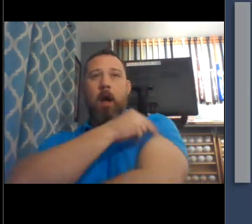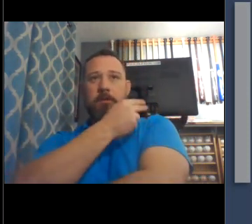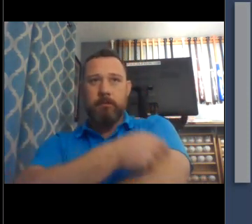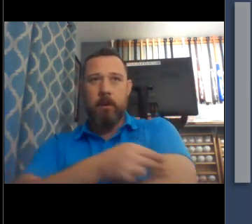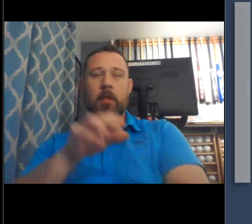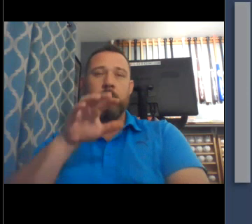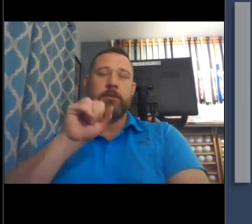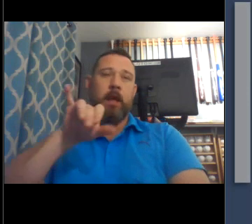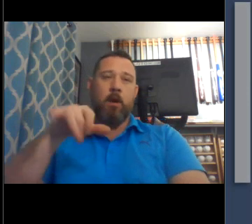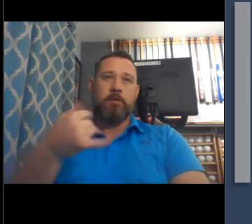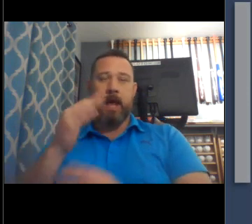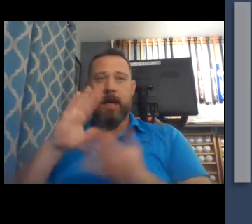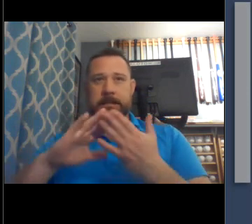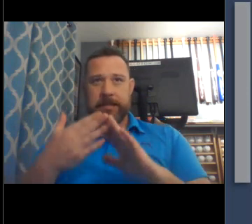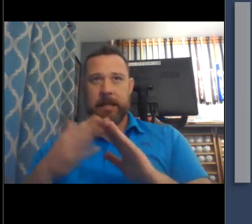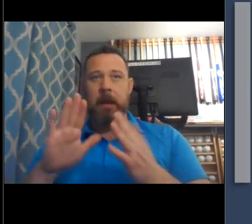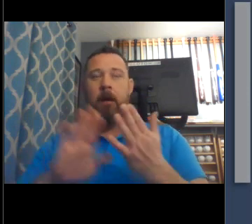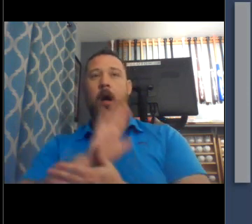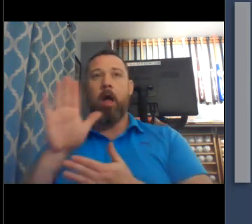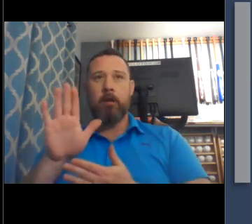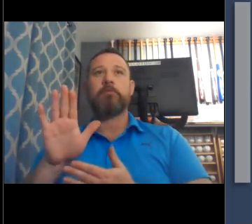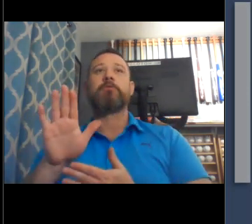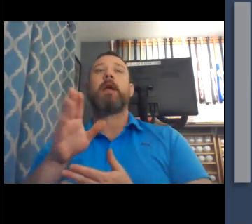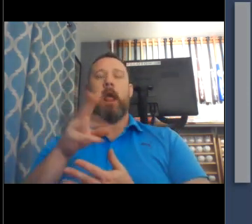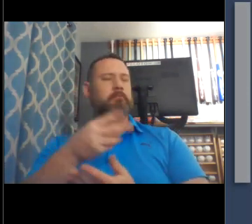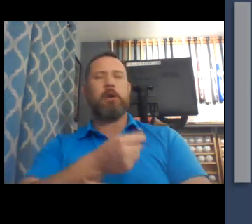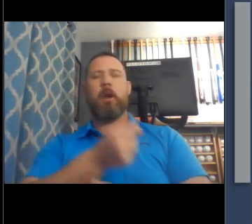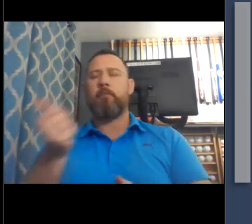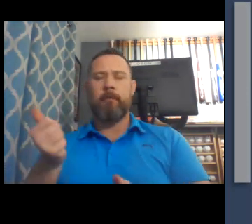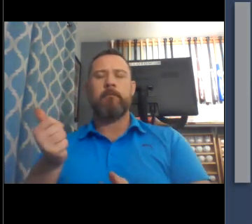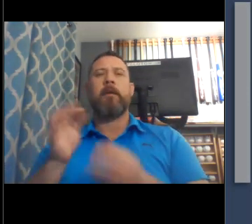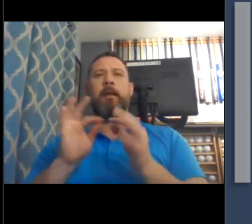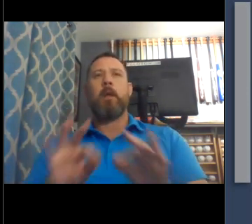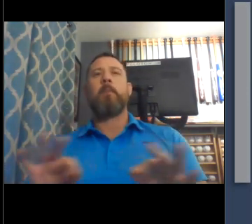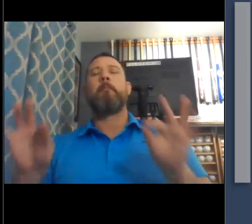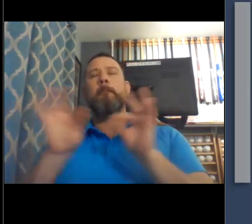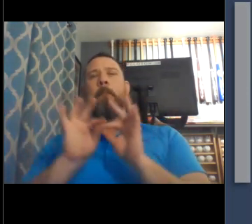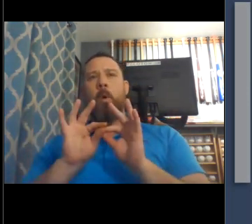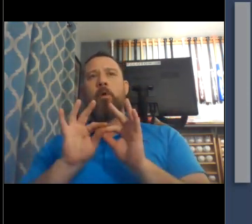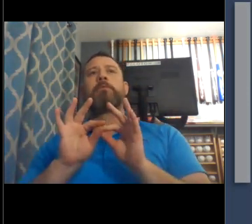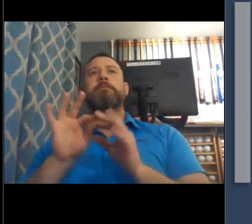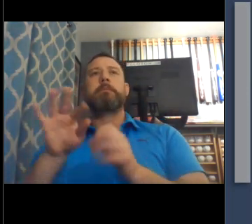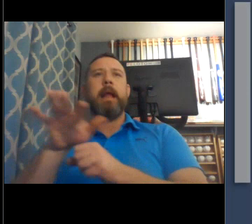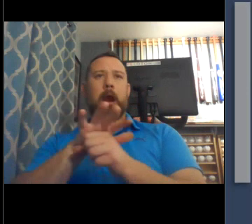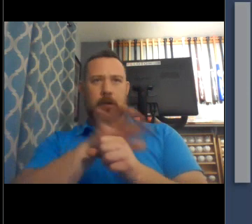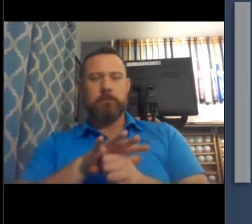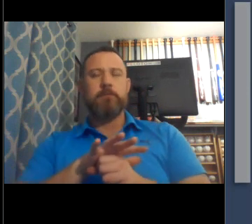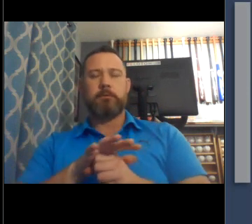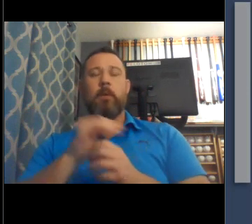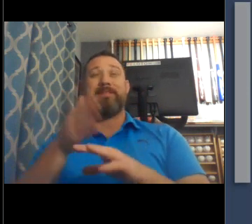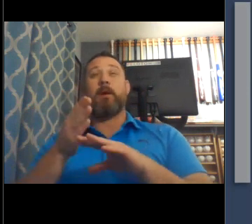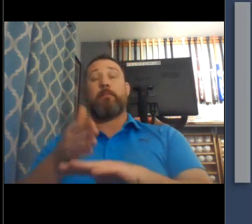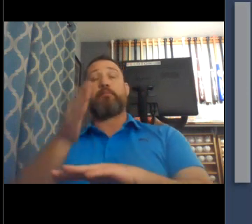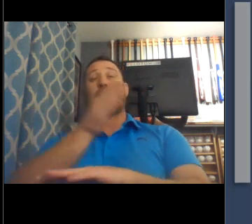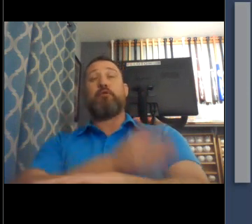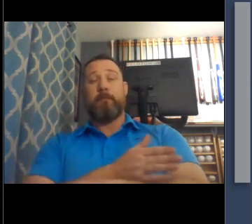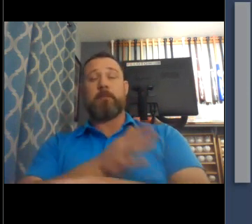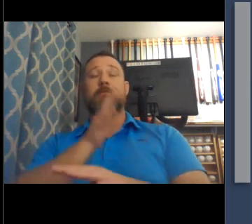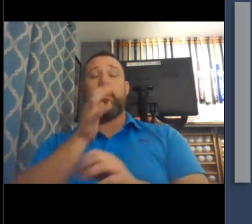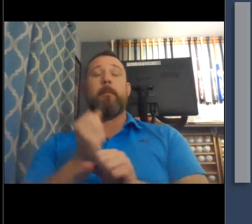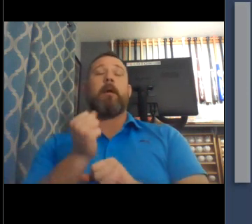Jose City College, and a number of other very, very important areas. So these improvements are going to make it